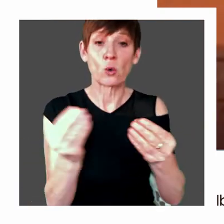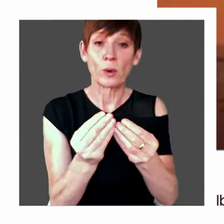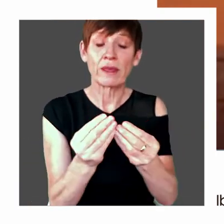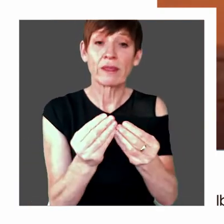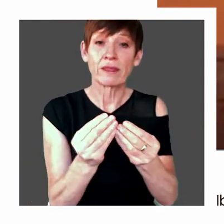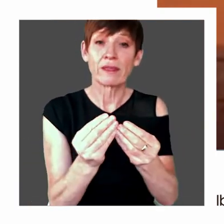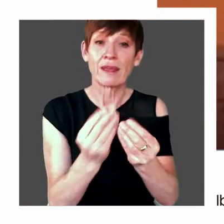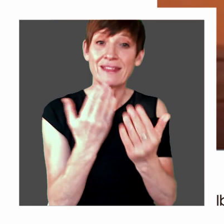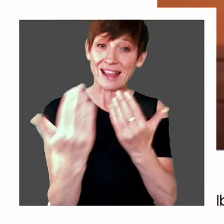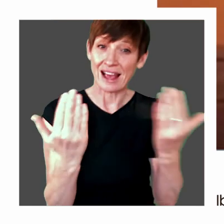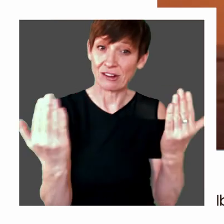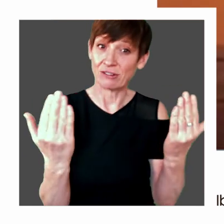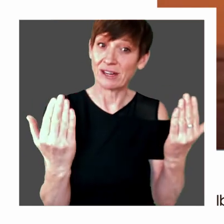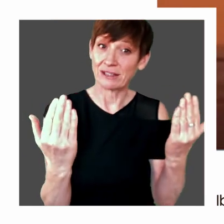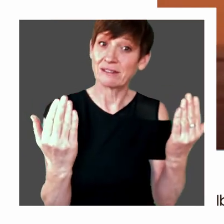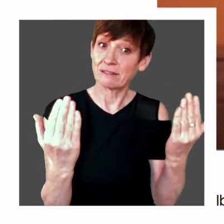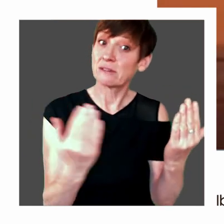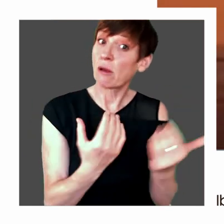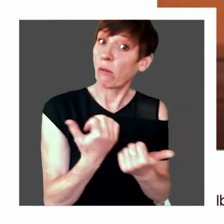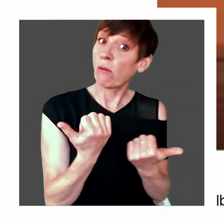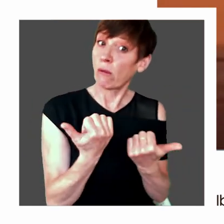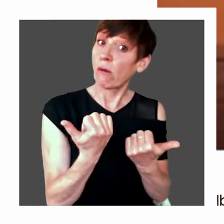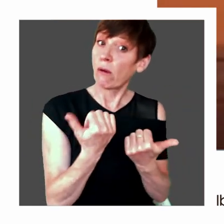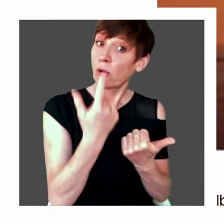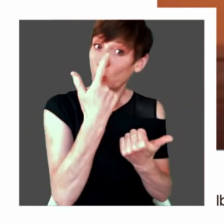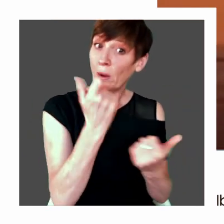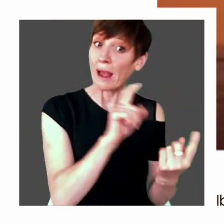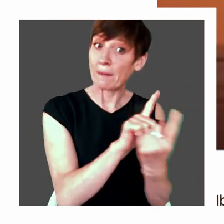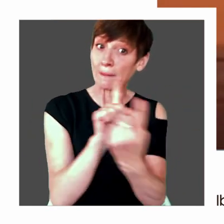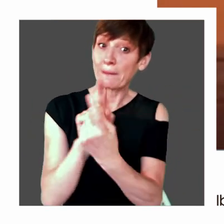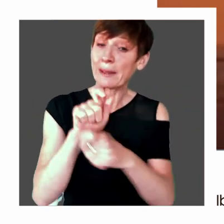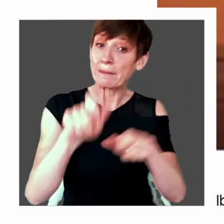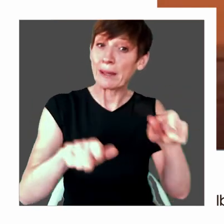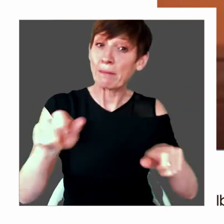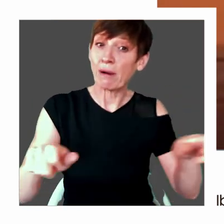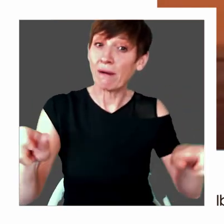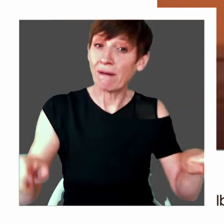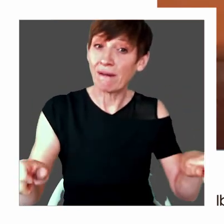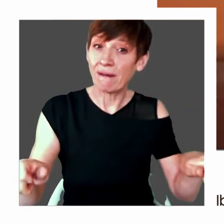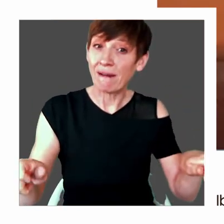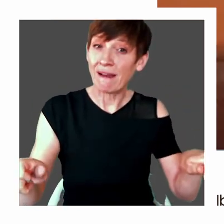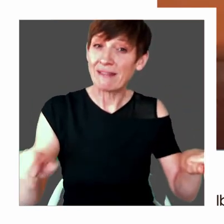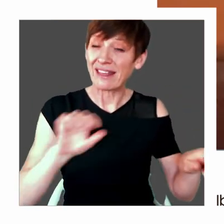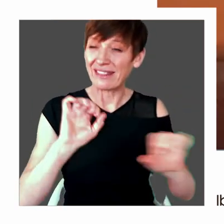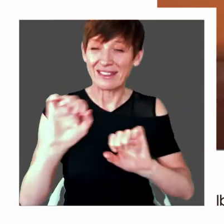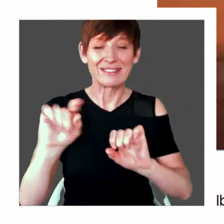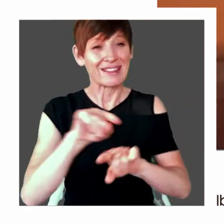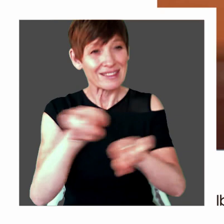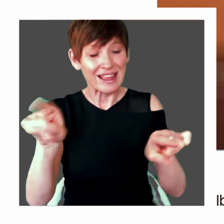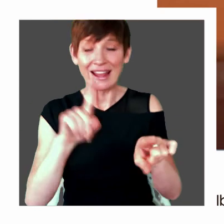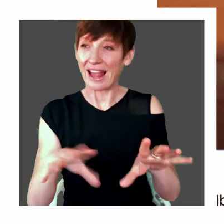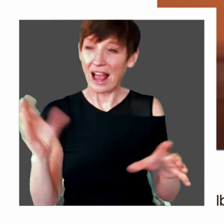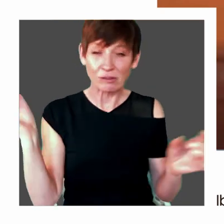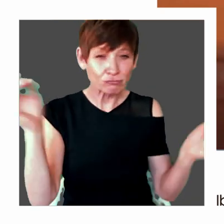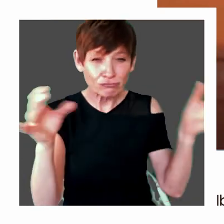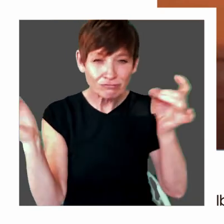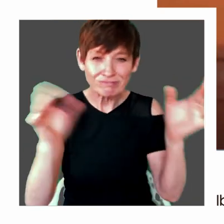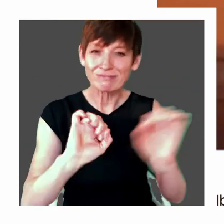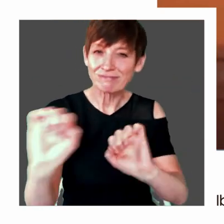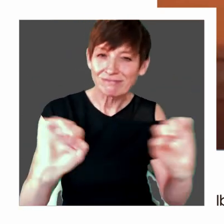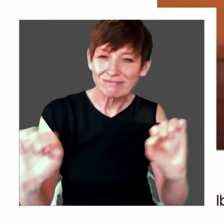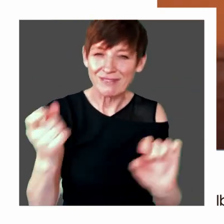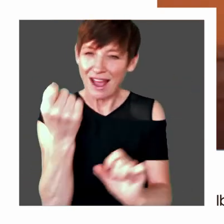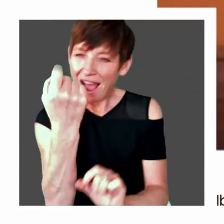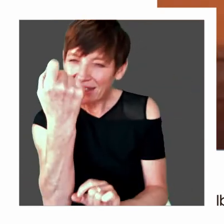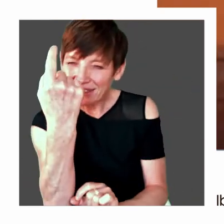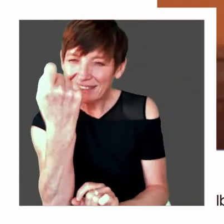that's a good place to start and meet people, because you're then there in a position to pitch ideas that could turn into employment if